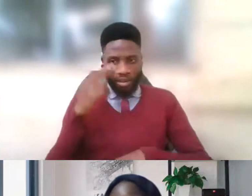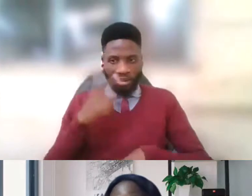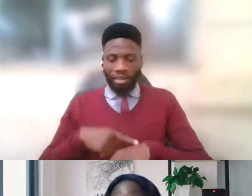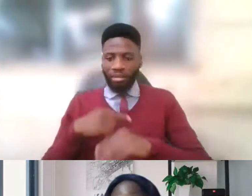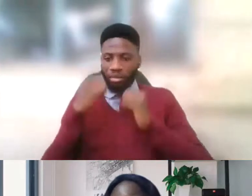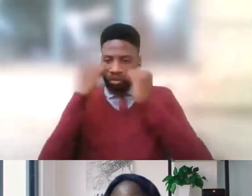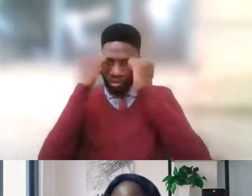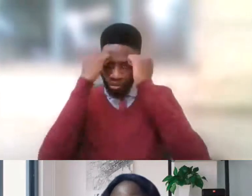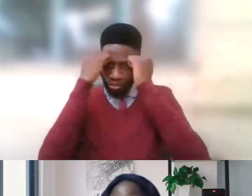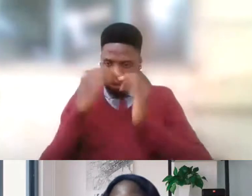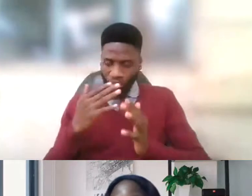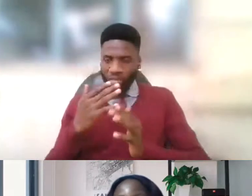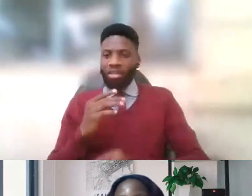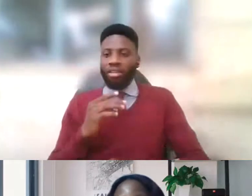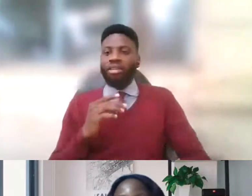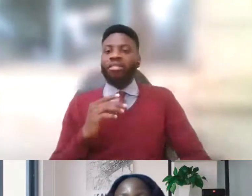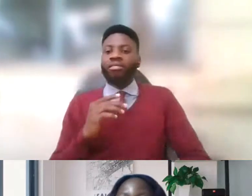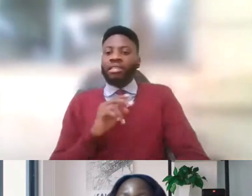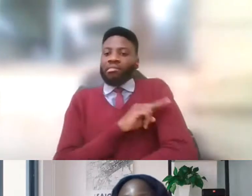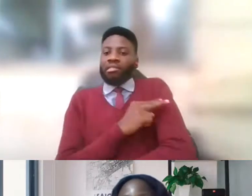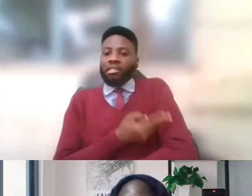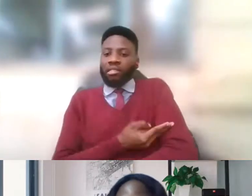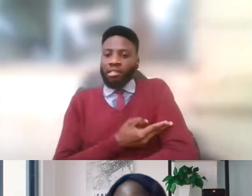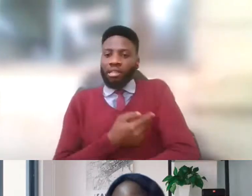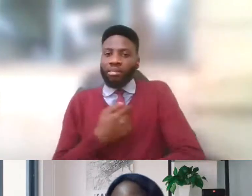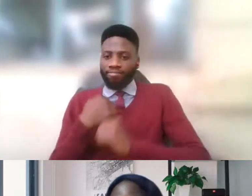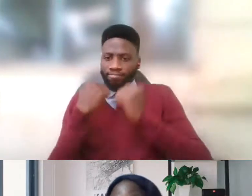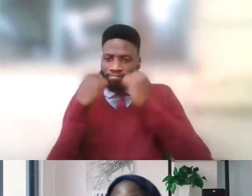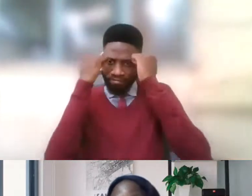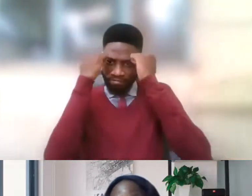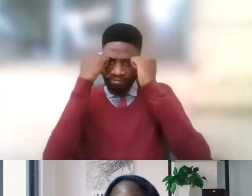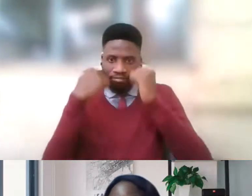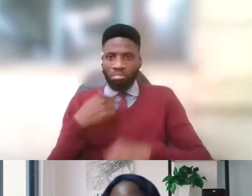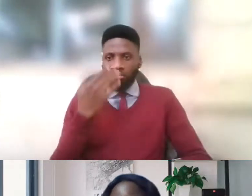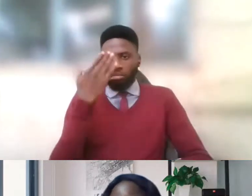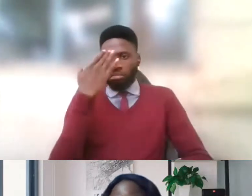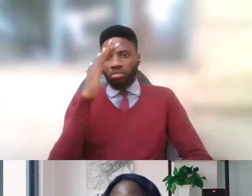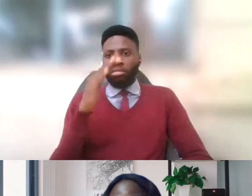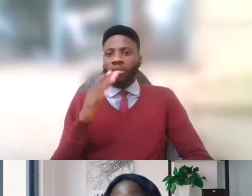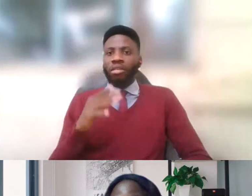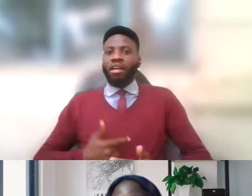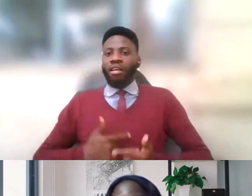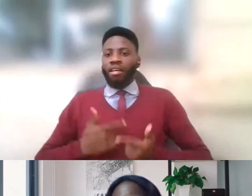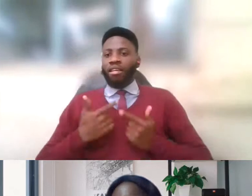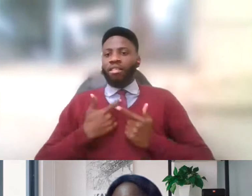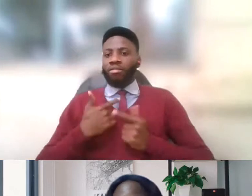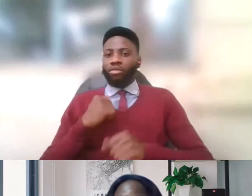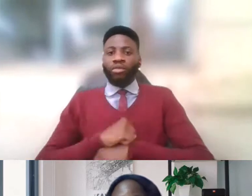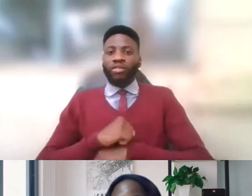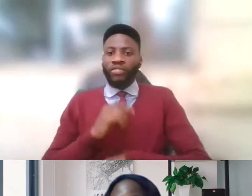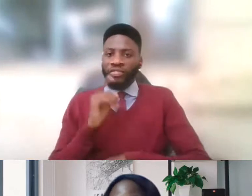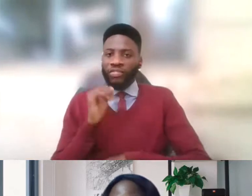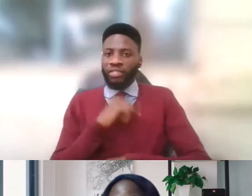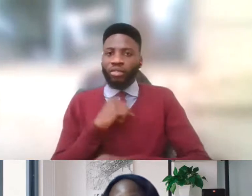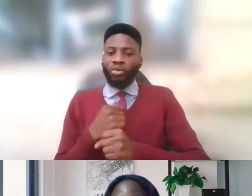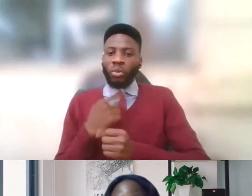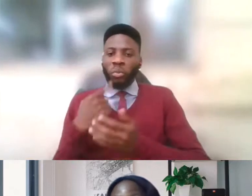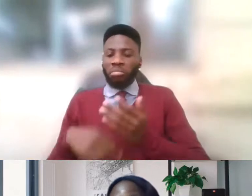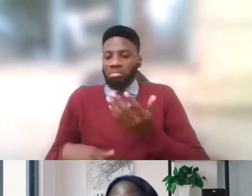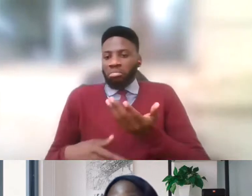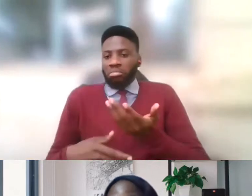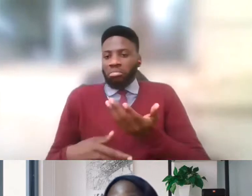direction that wasn't obvious, but actually, when successful, was highly aligned to what the customer need was. And in a number of cases,